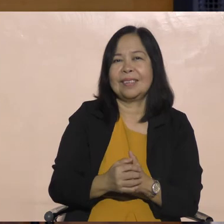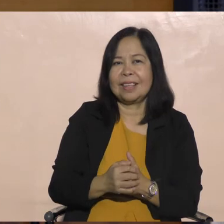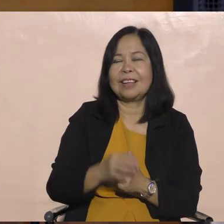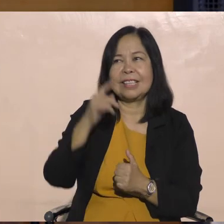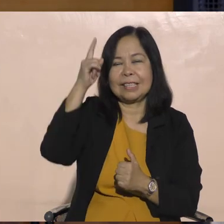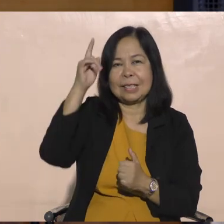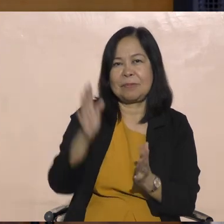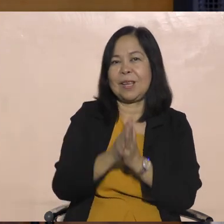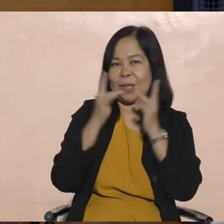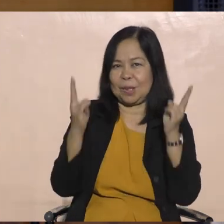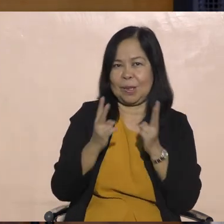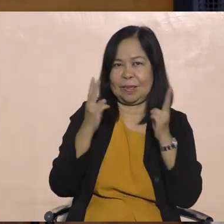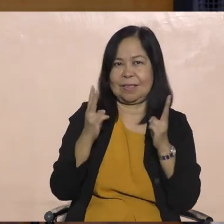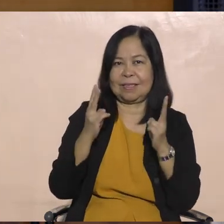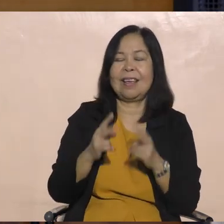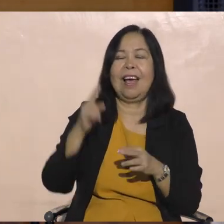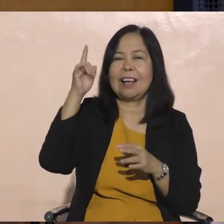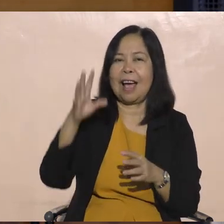say. God,